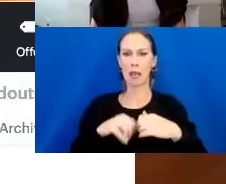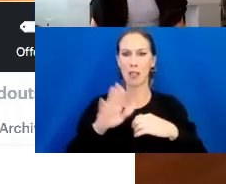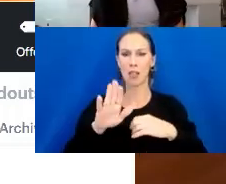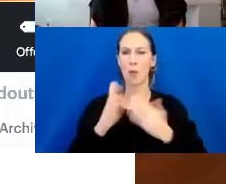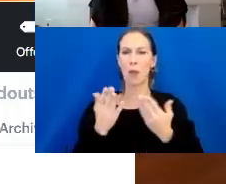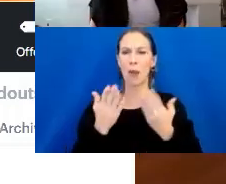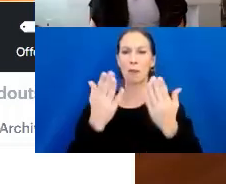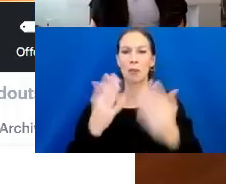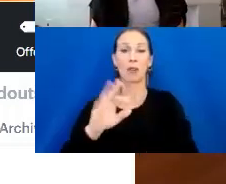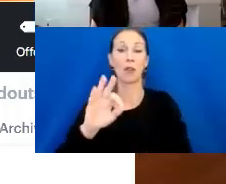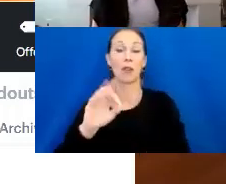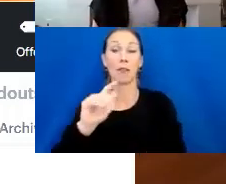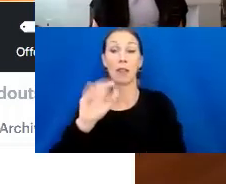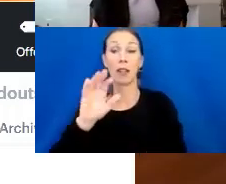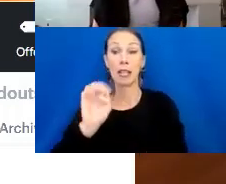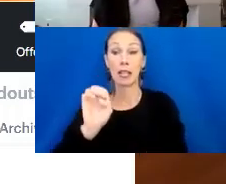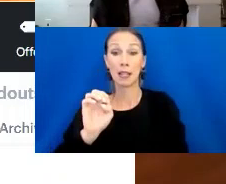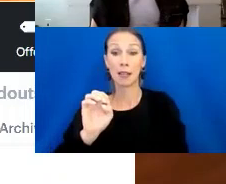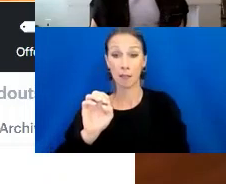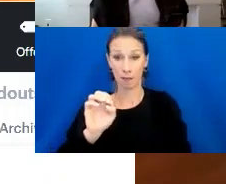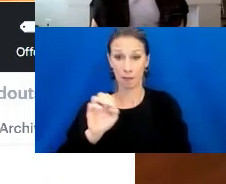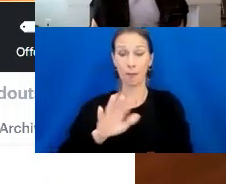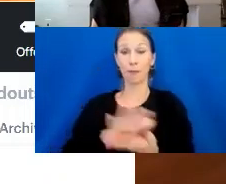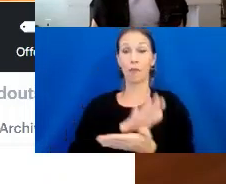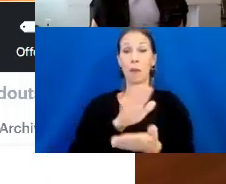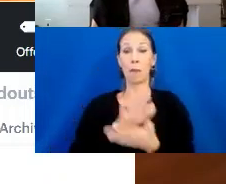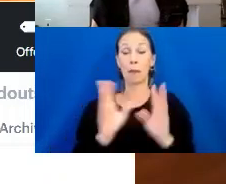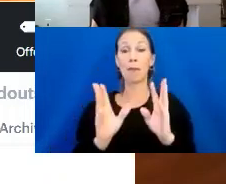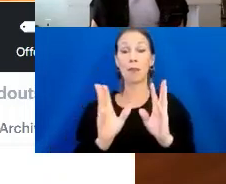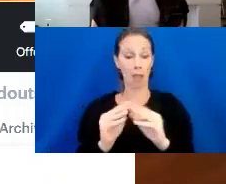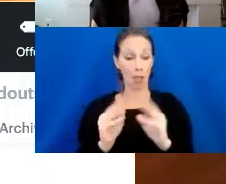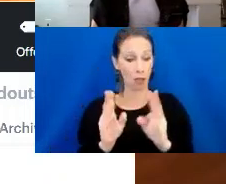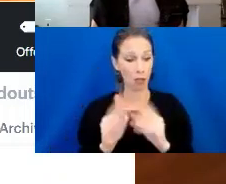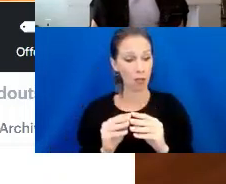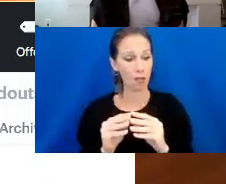In the sessions that are paper sessions or